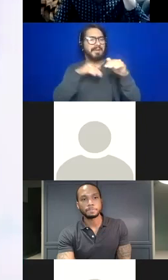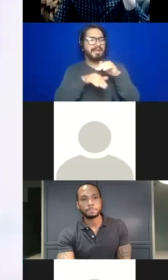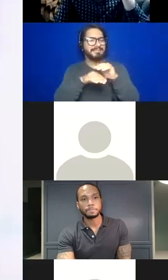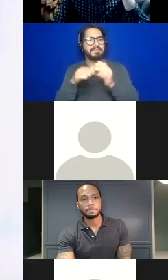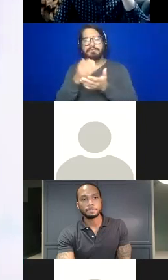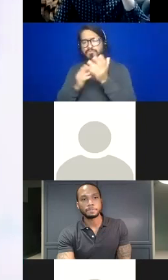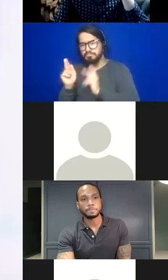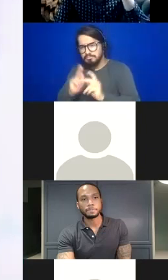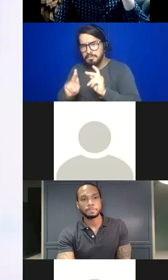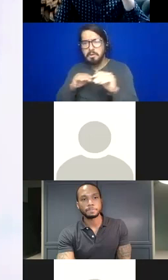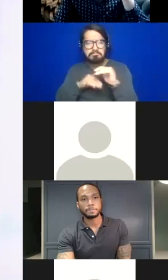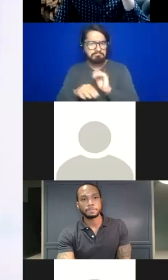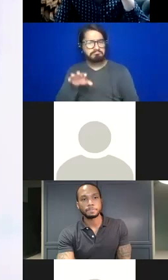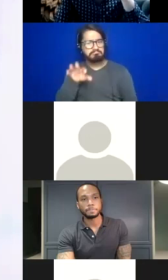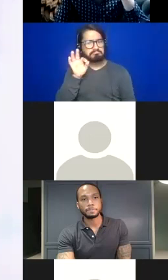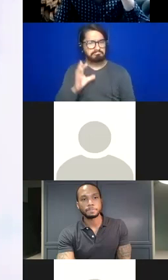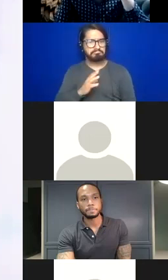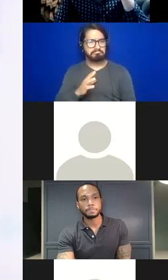folks.